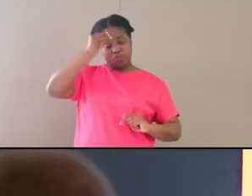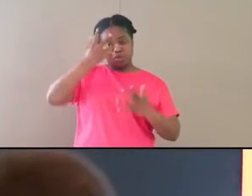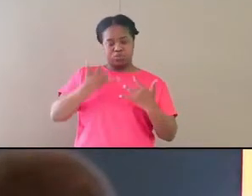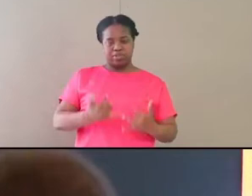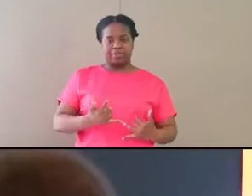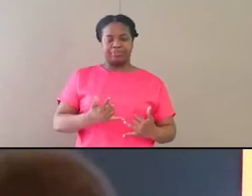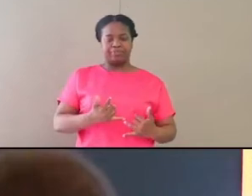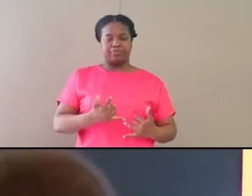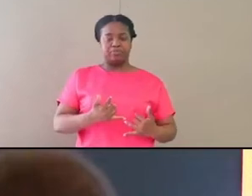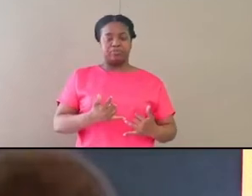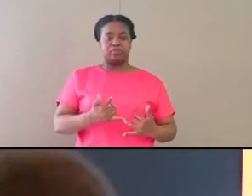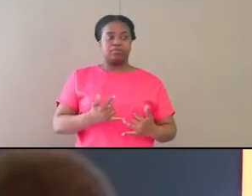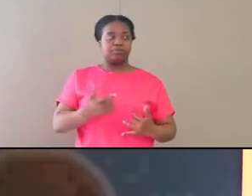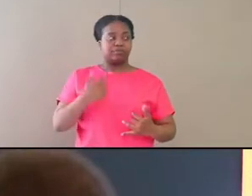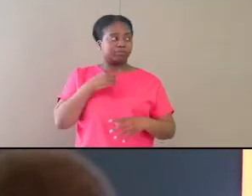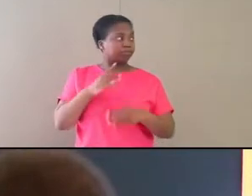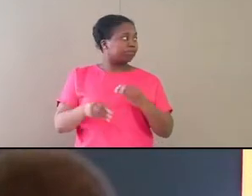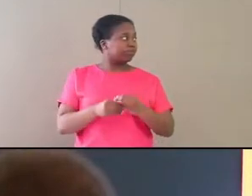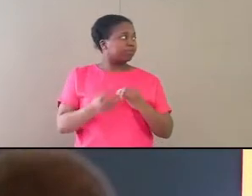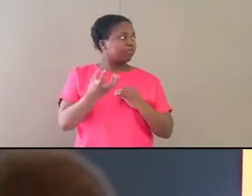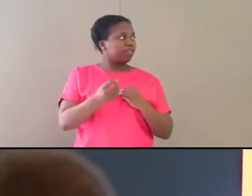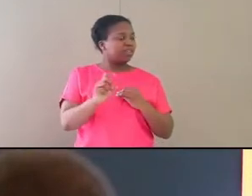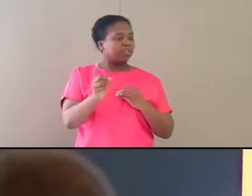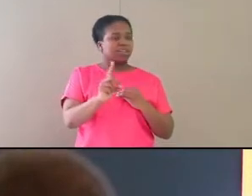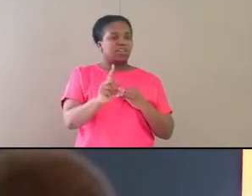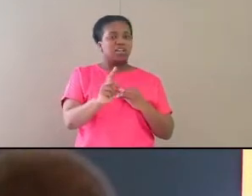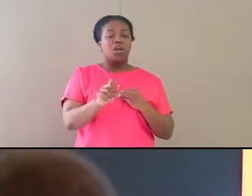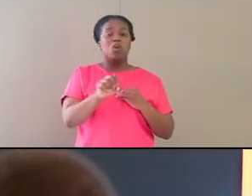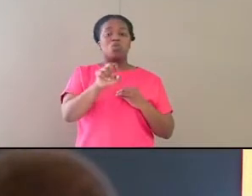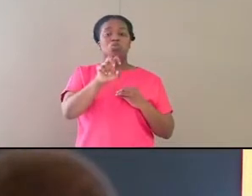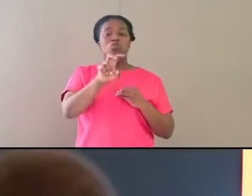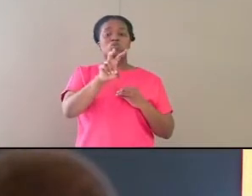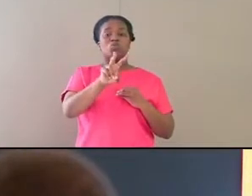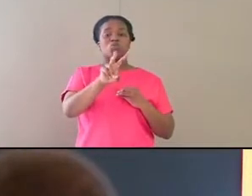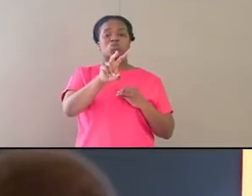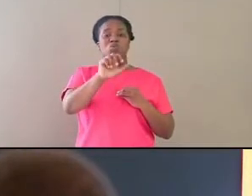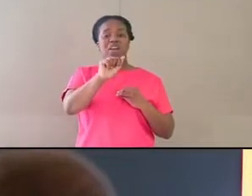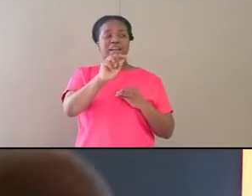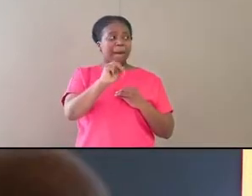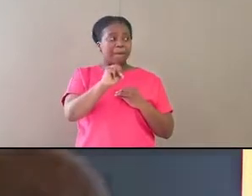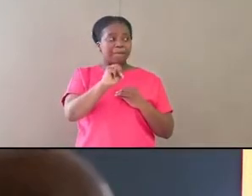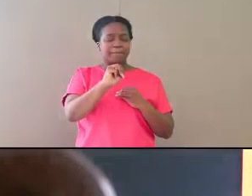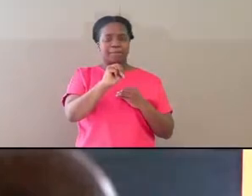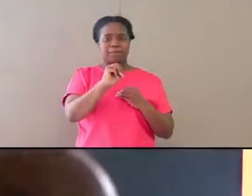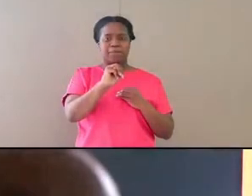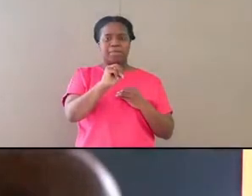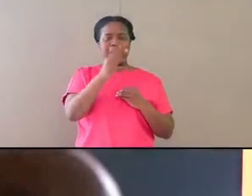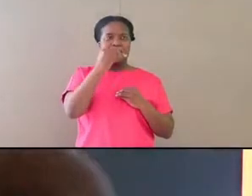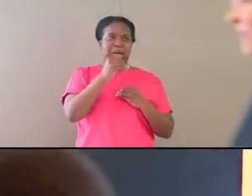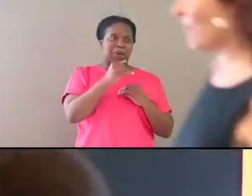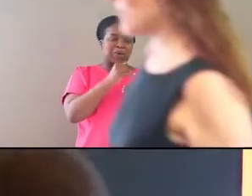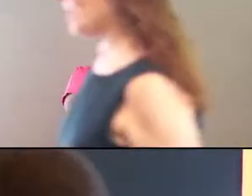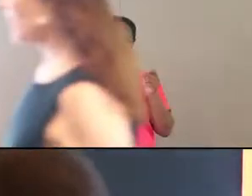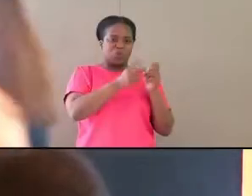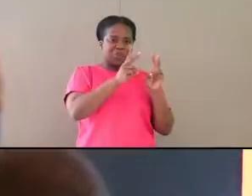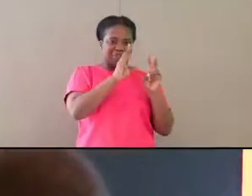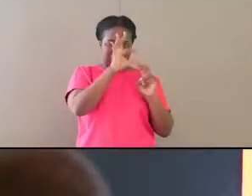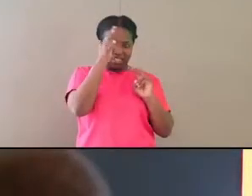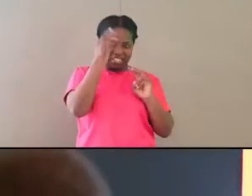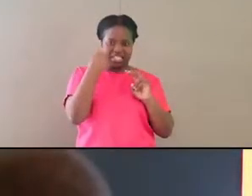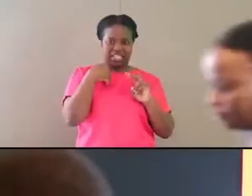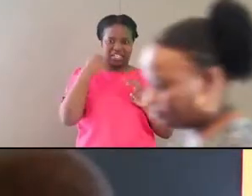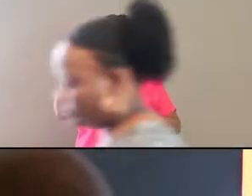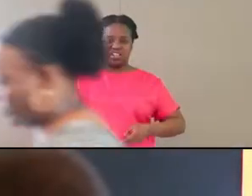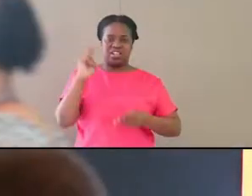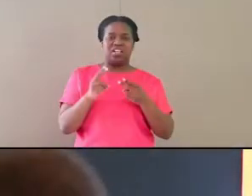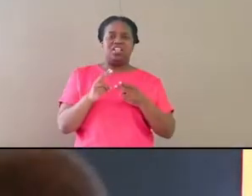my inputs, which I rehearsed at 2 a.m. to be at exactly 12 minutes is now 5 minutes. I think what it